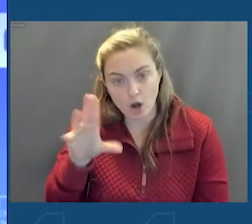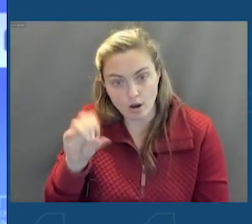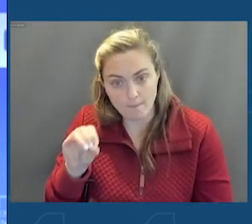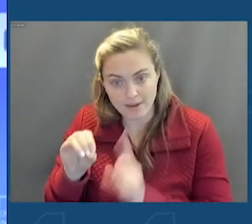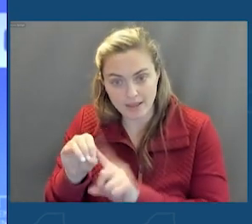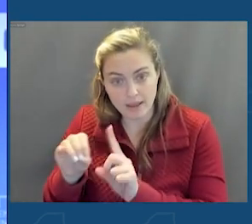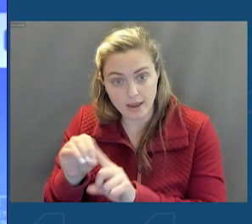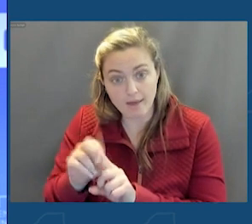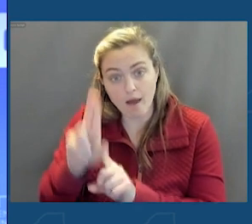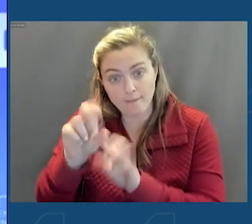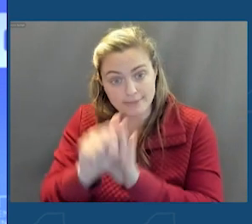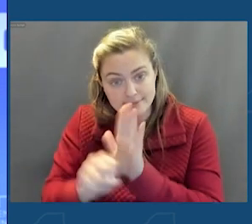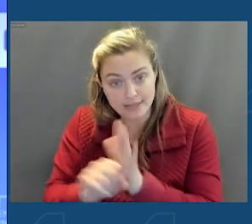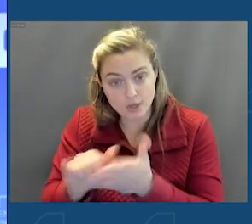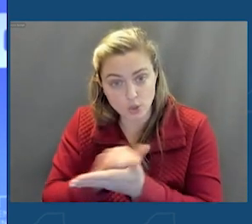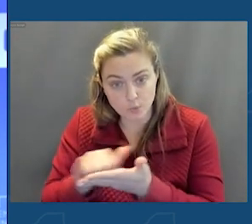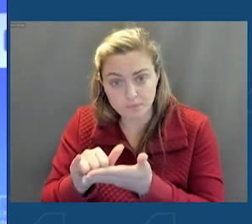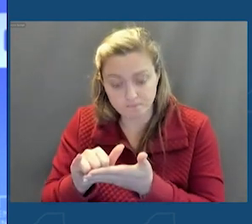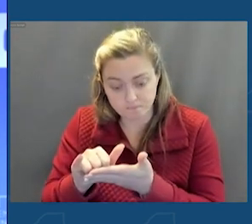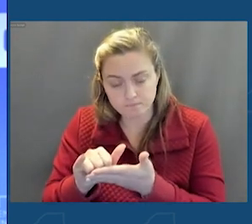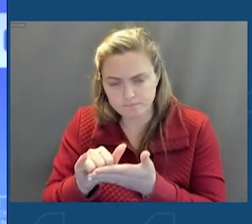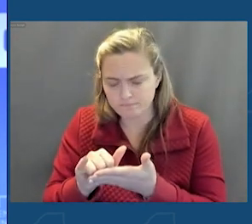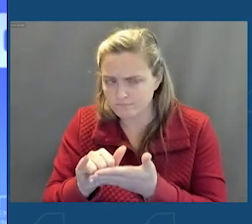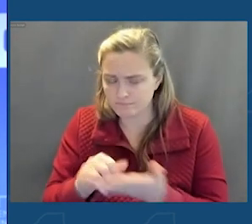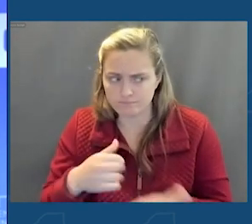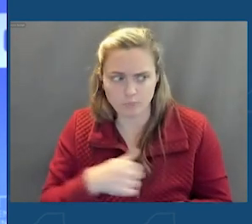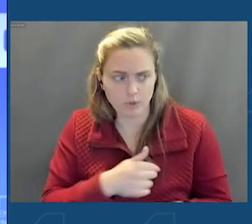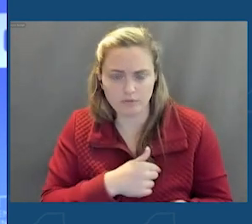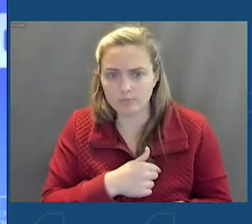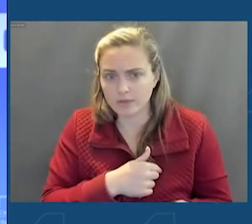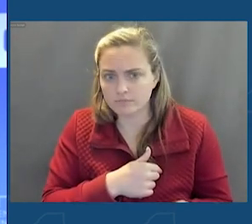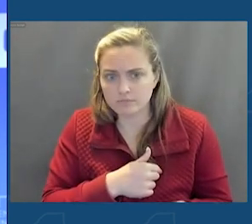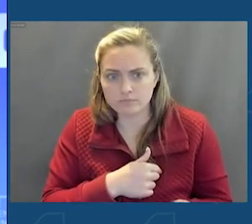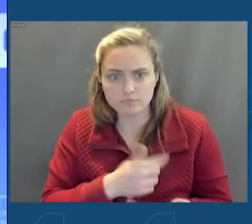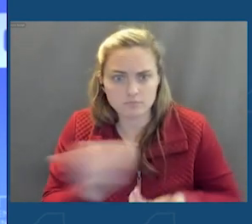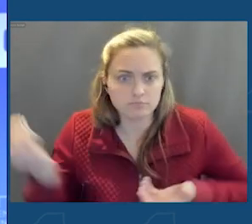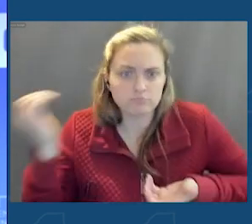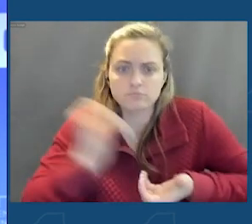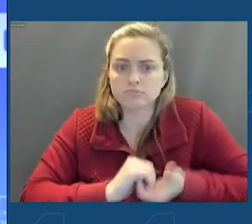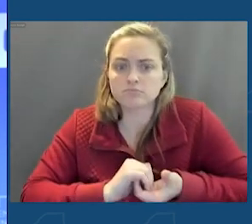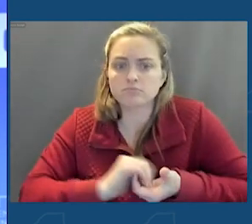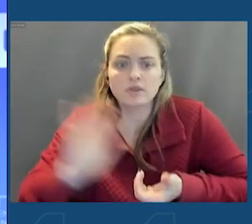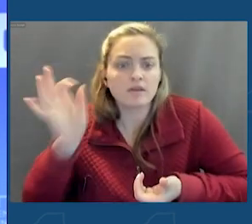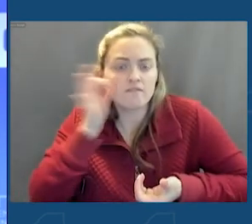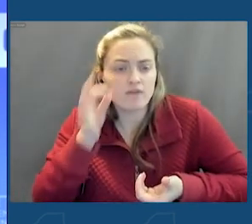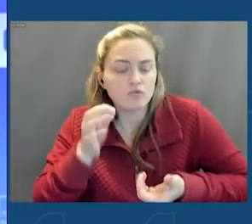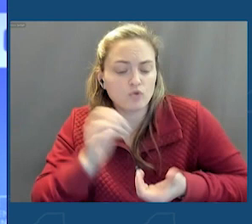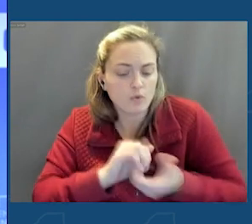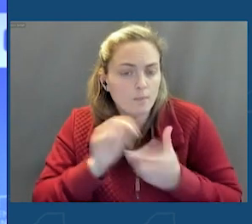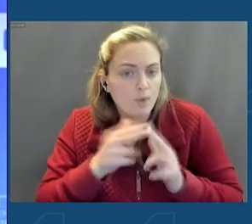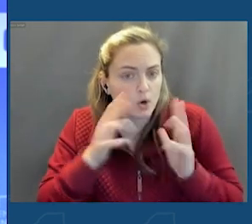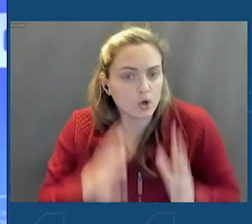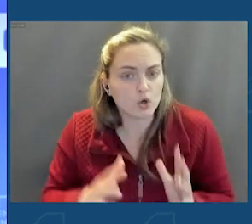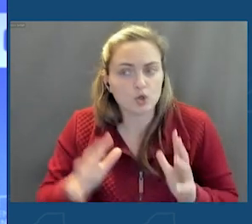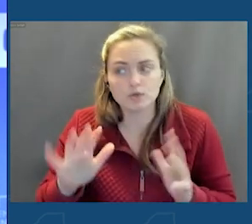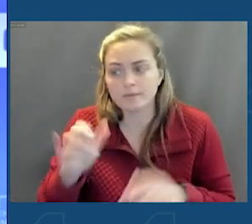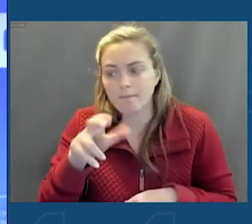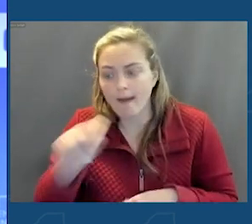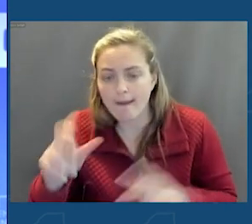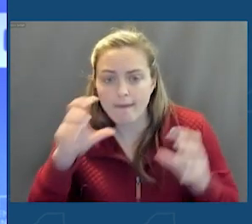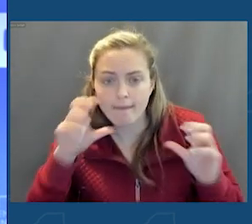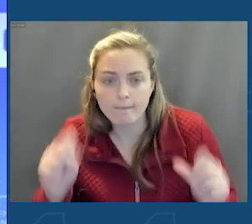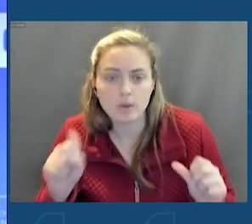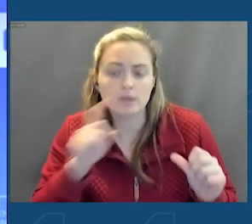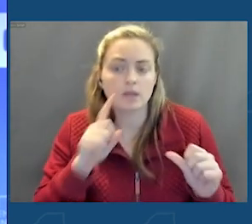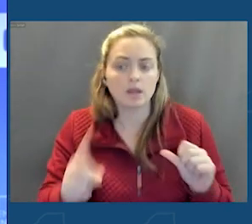New York. So we've been absolutely joined at the hips with our federal partners, President Biden, our leadership, to bring the